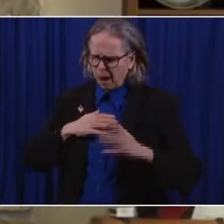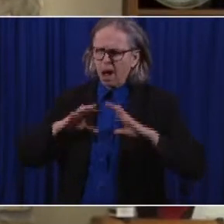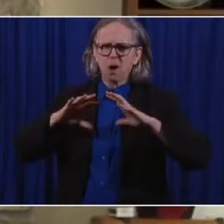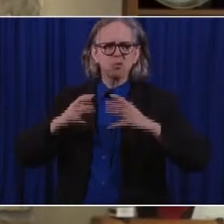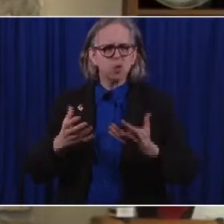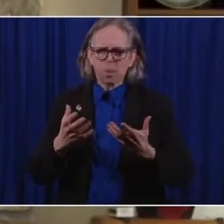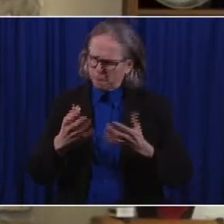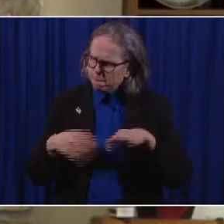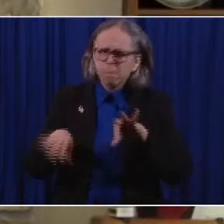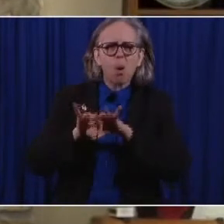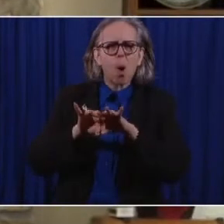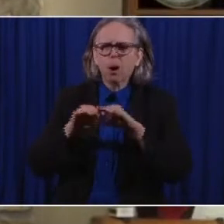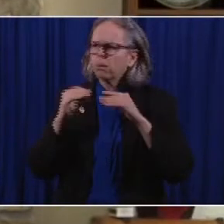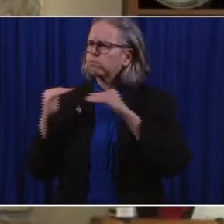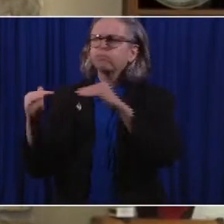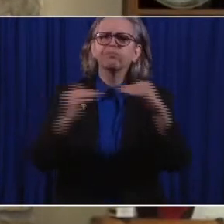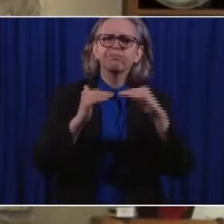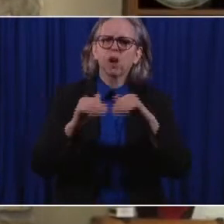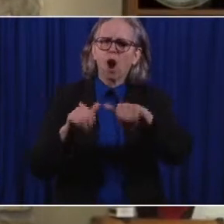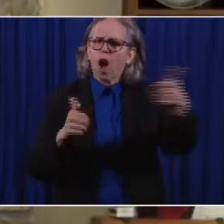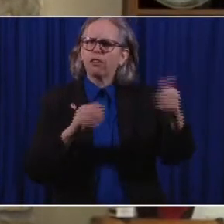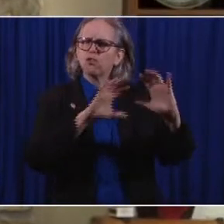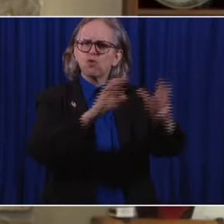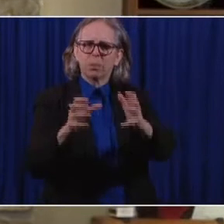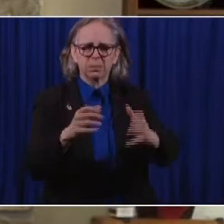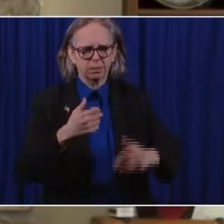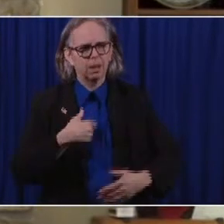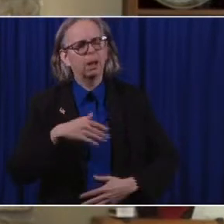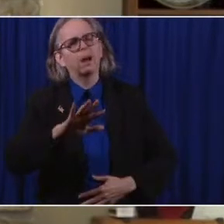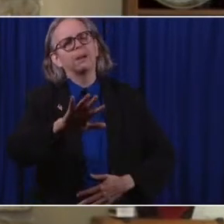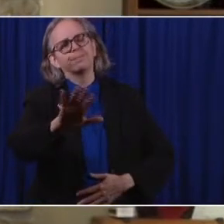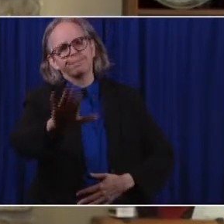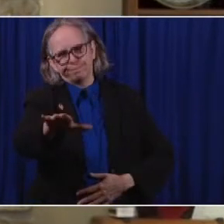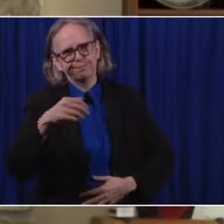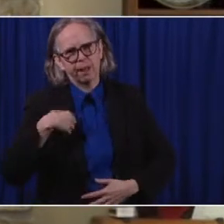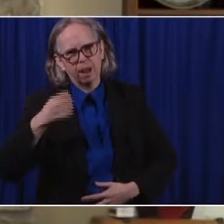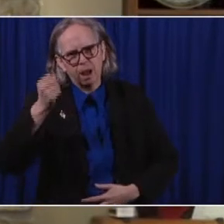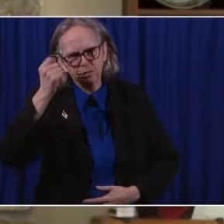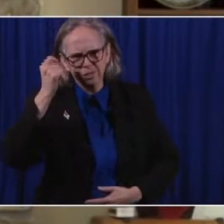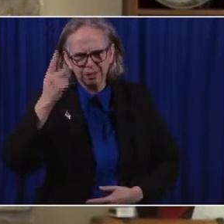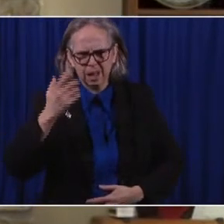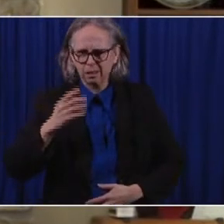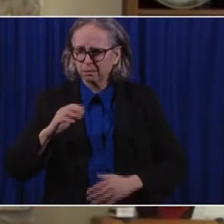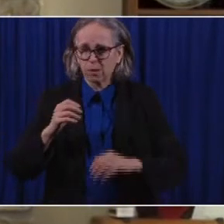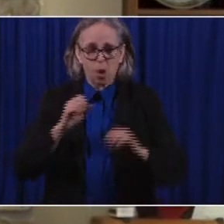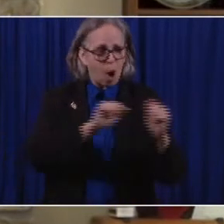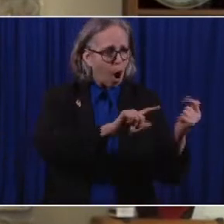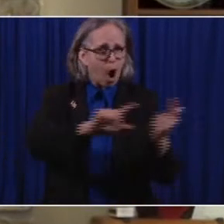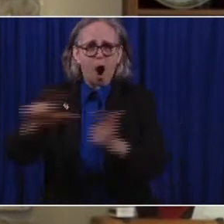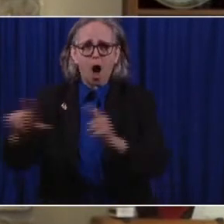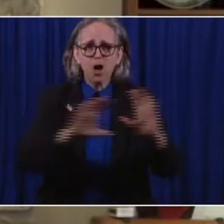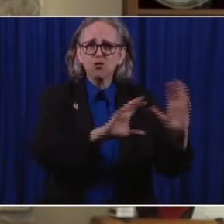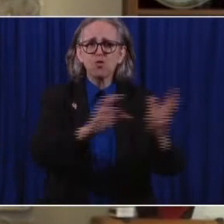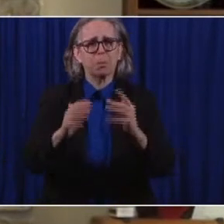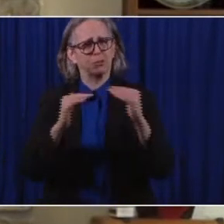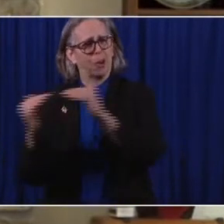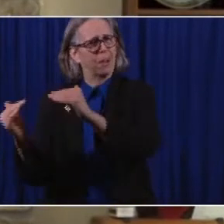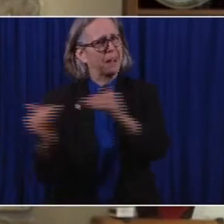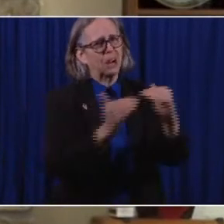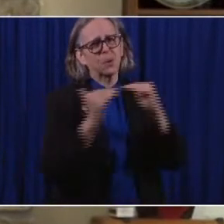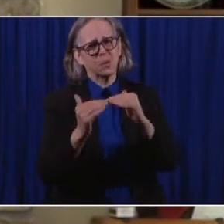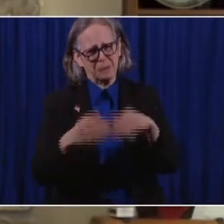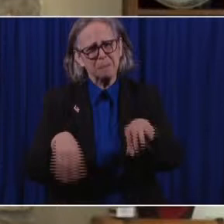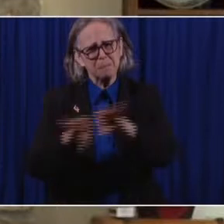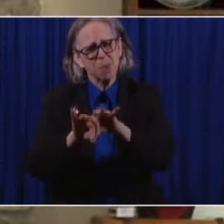for my group? And I haven't seen one group yet that didn't have a good case, but we have a very limited supply